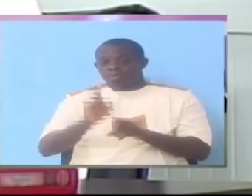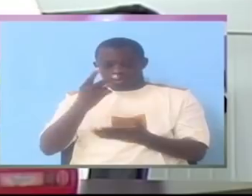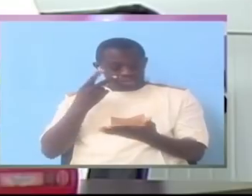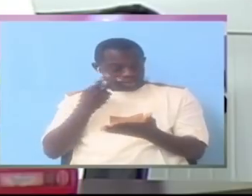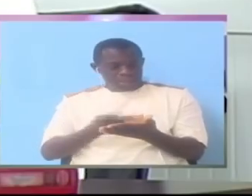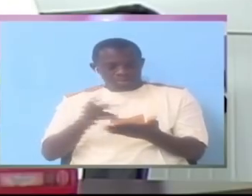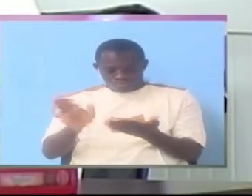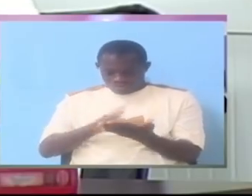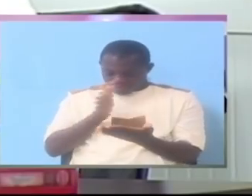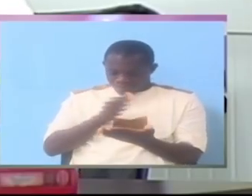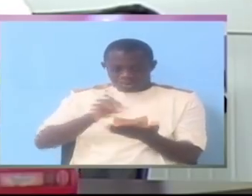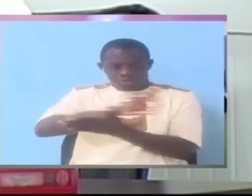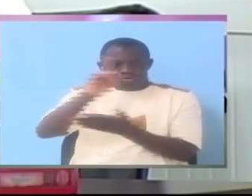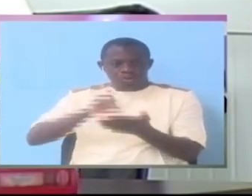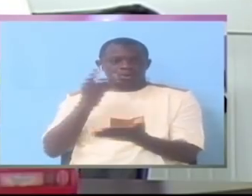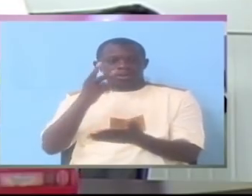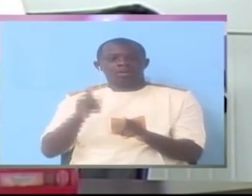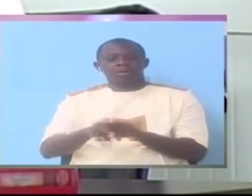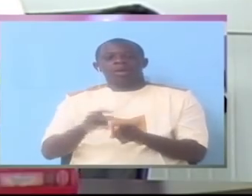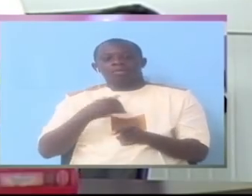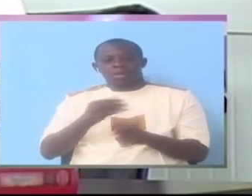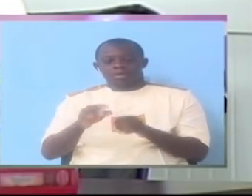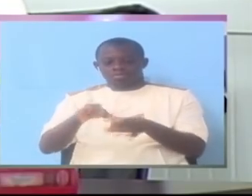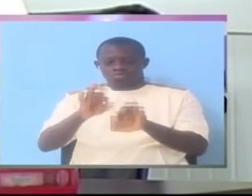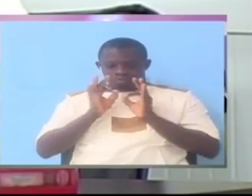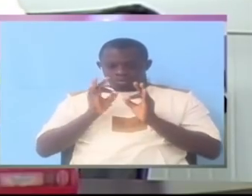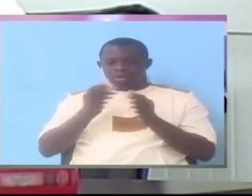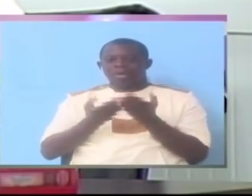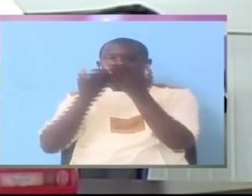took it and gave it to somebody for safekeeping.